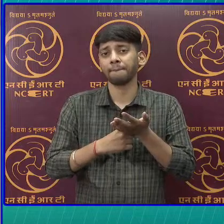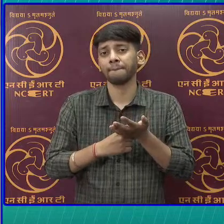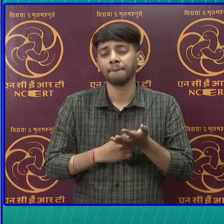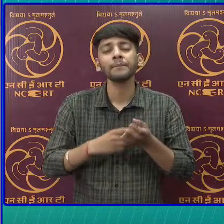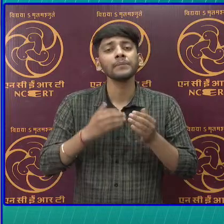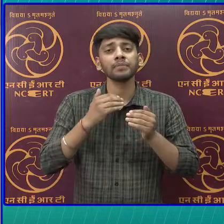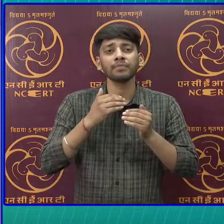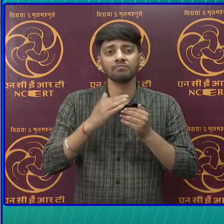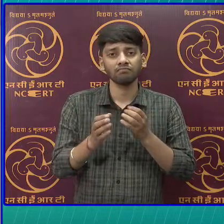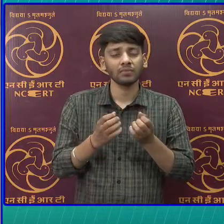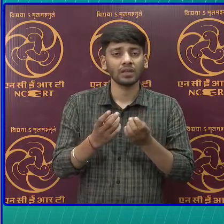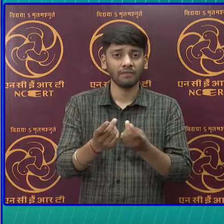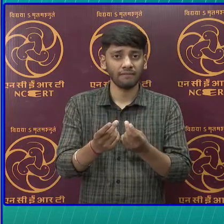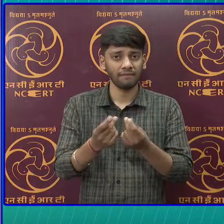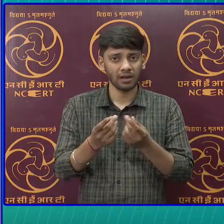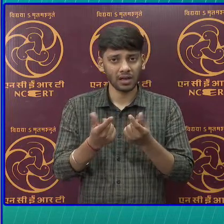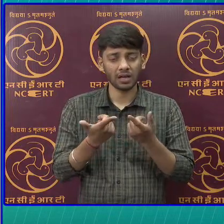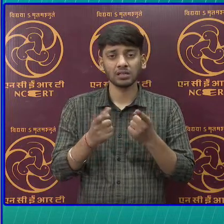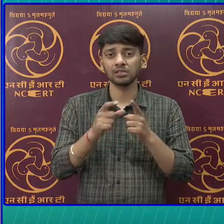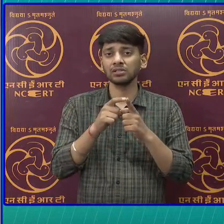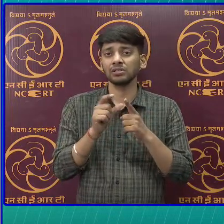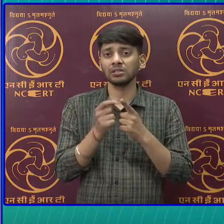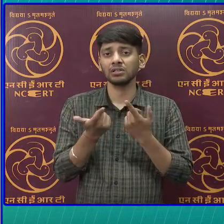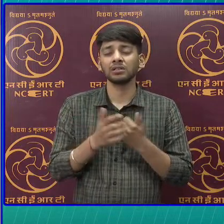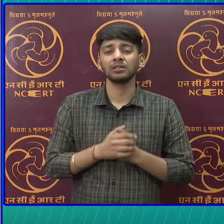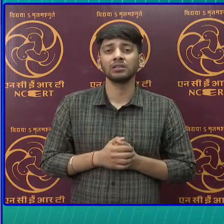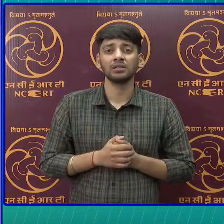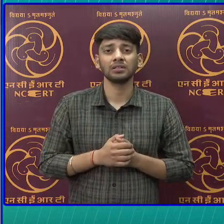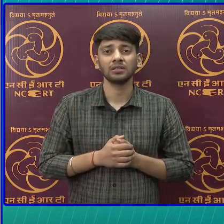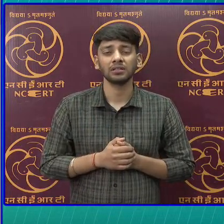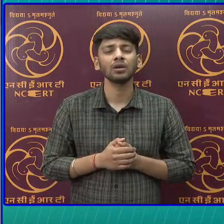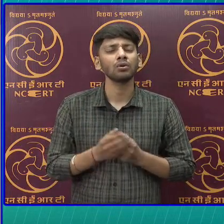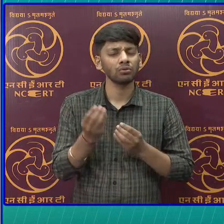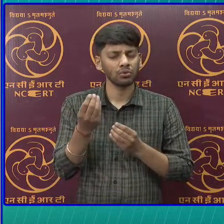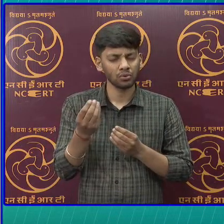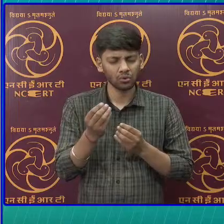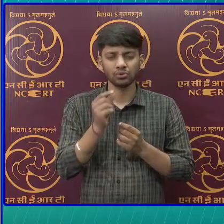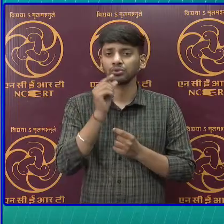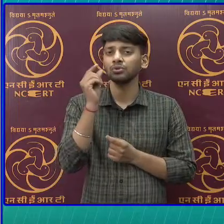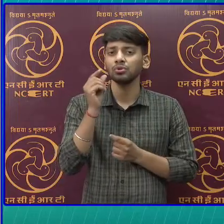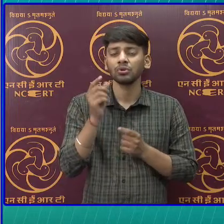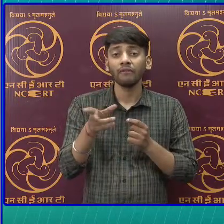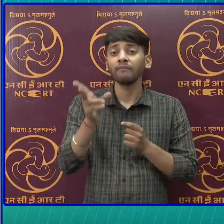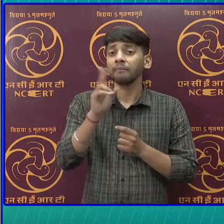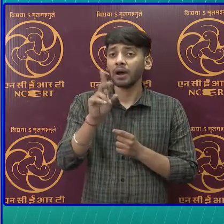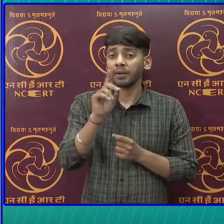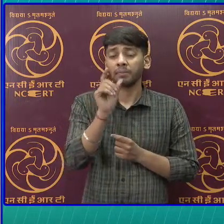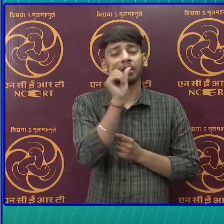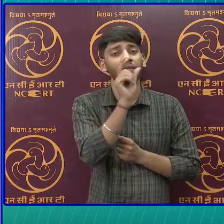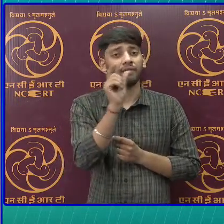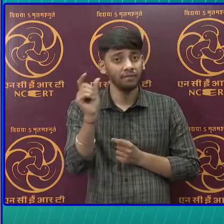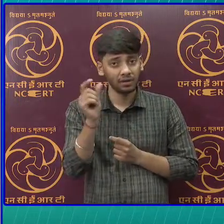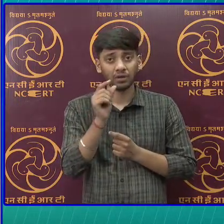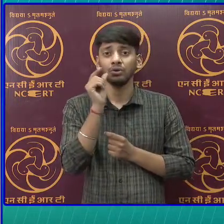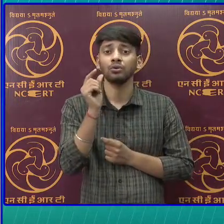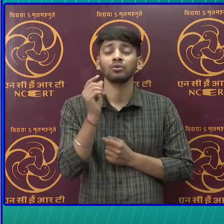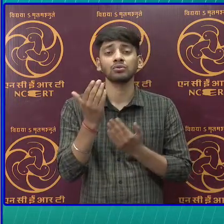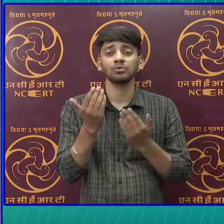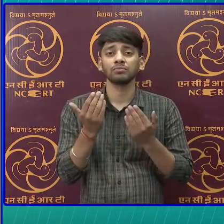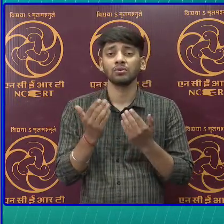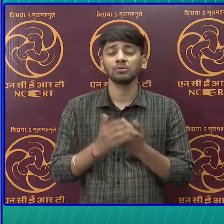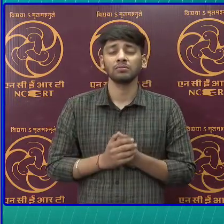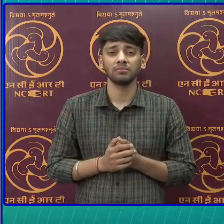through the stanza, that is enjambment, and somewhere he has used repetition as well, metaphor as well. So let